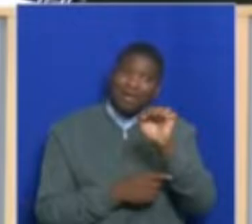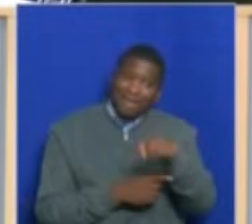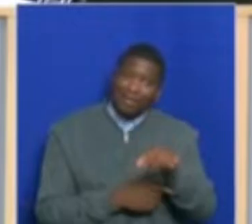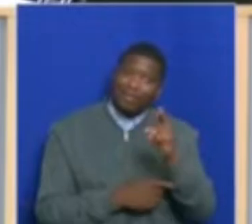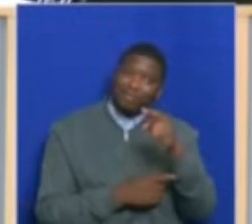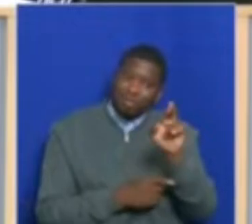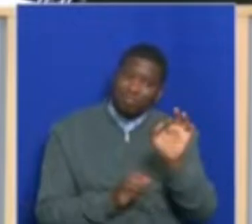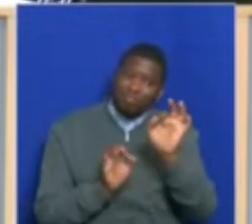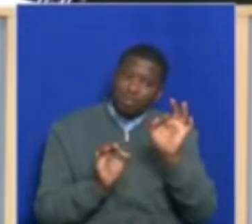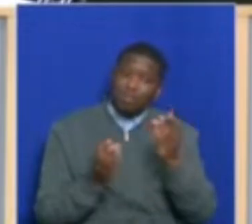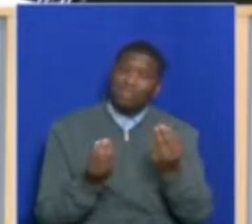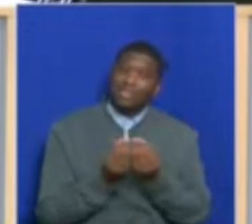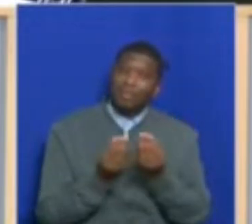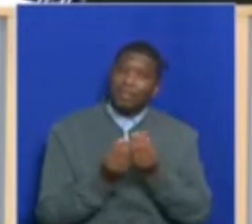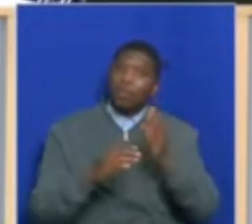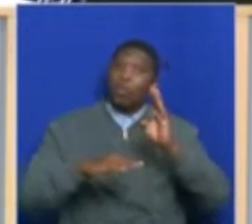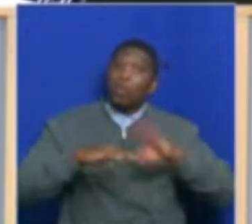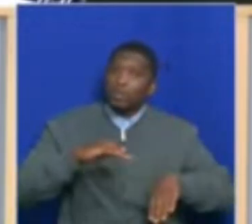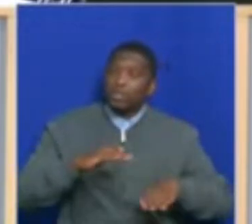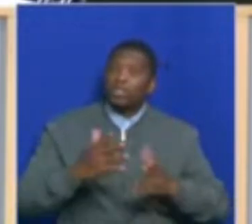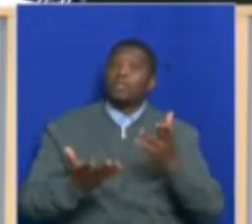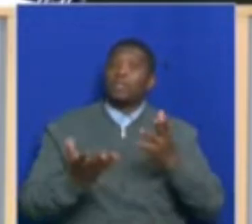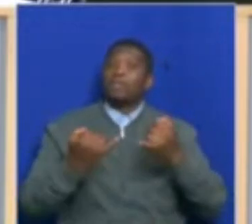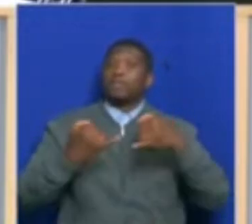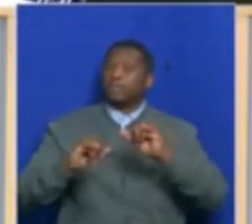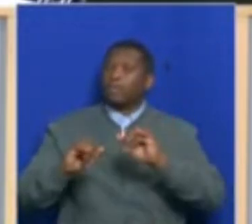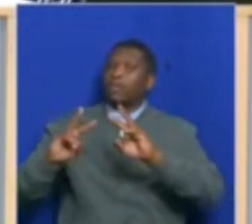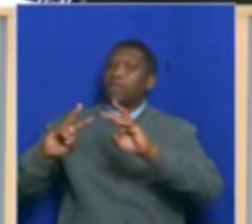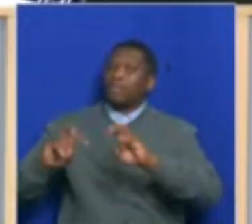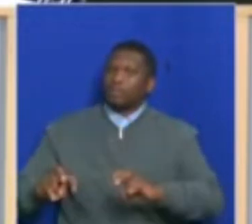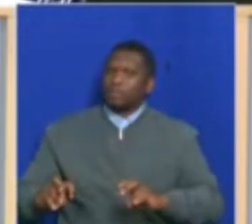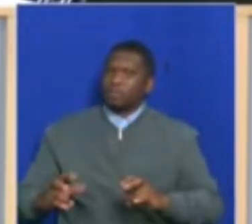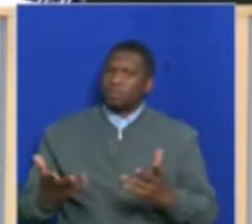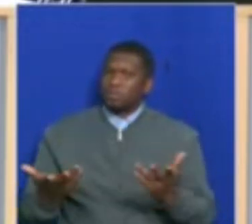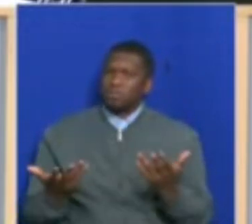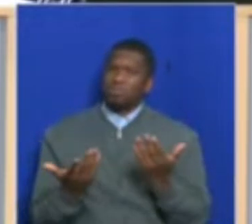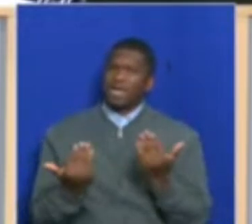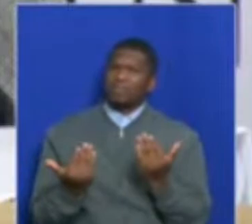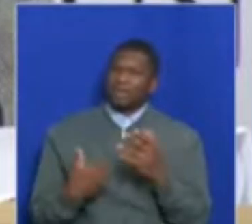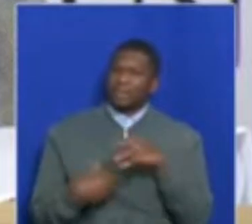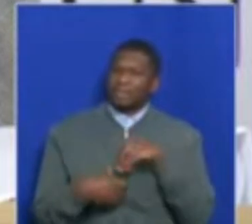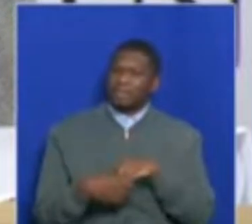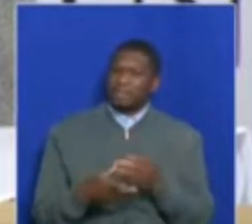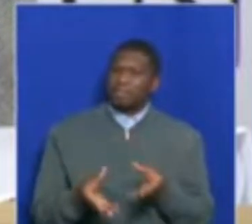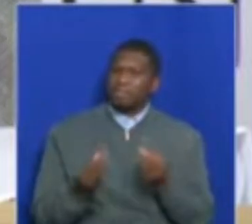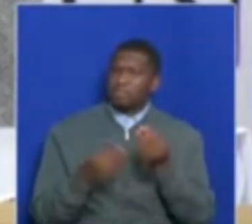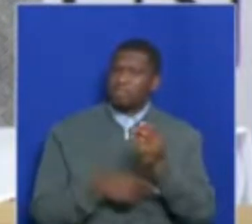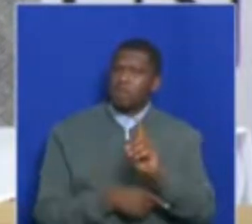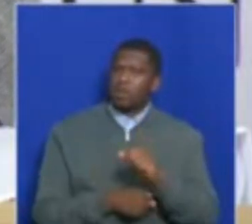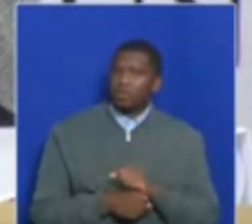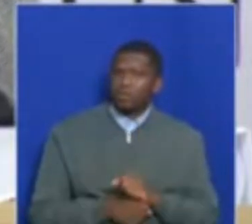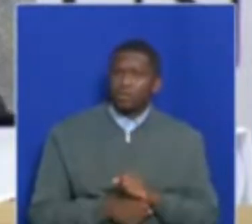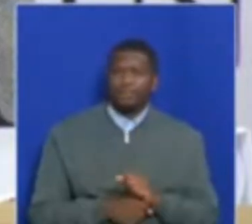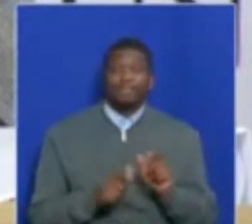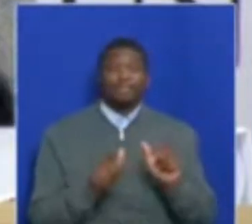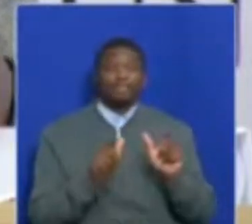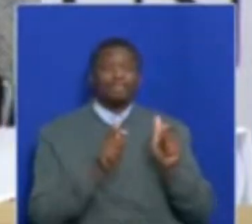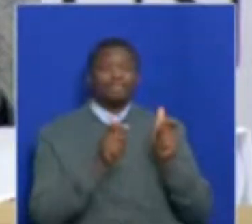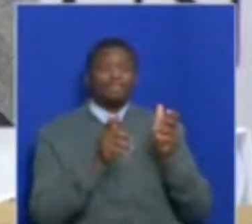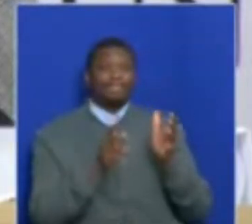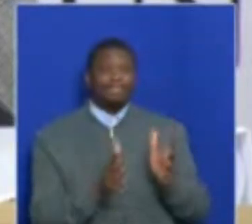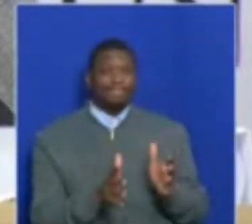is still under investigation, what would you expect to find? Commissioner, the